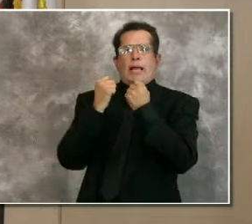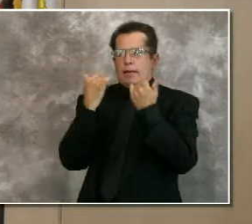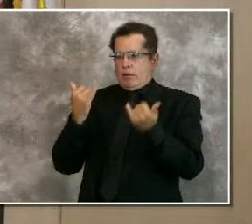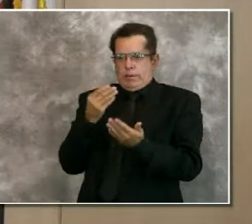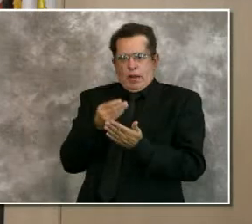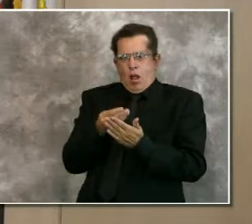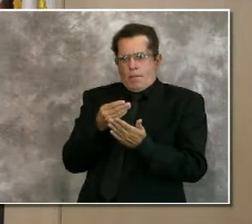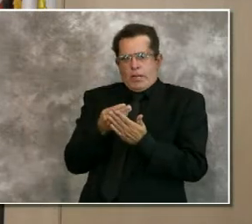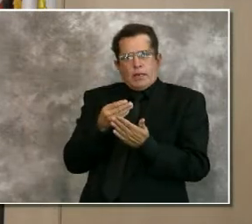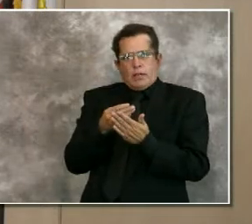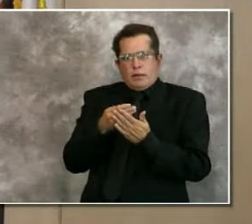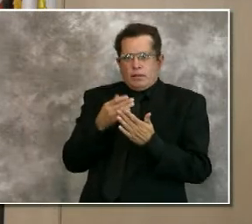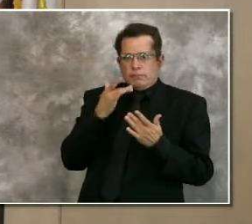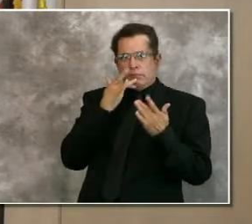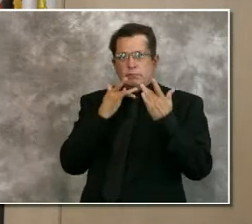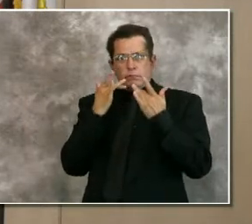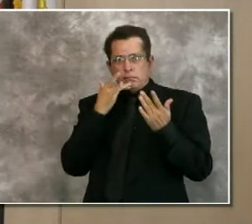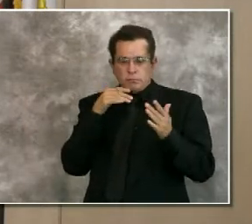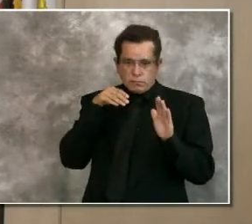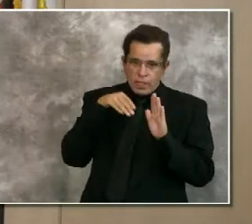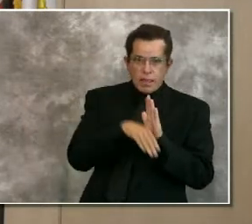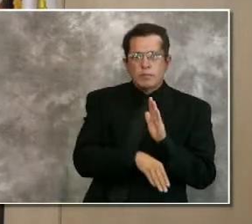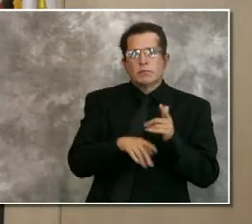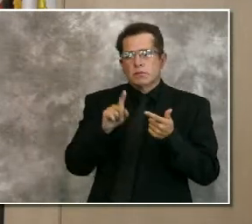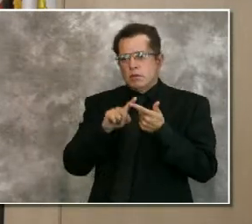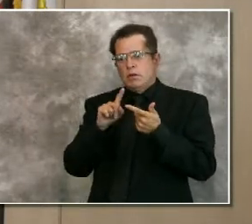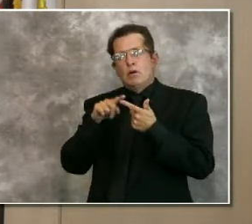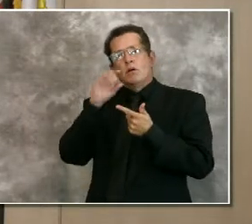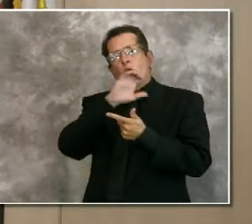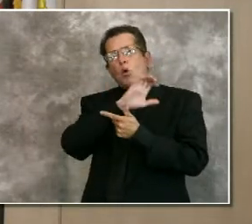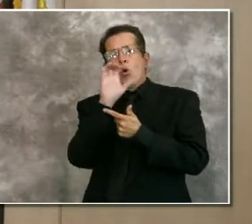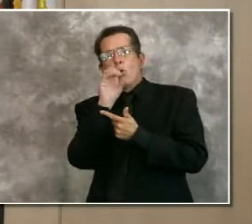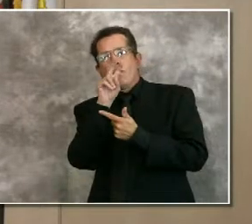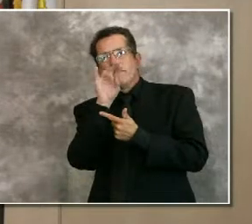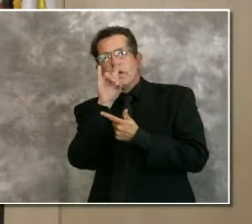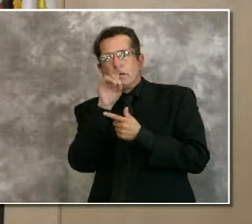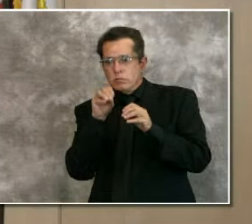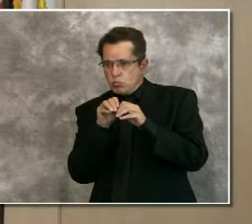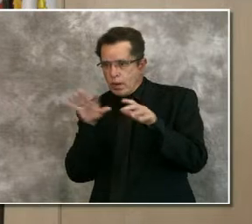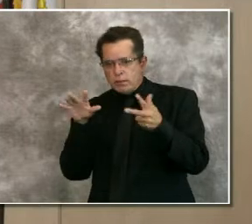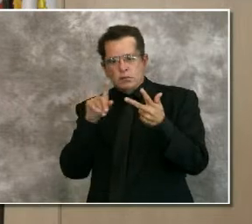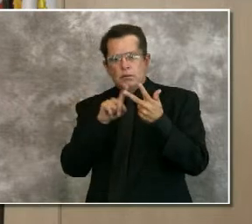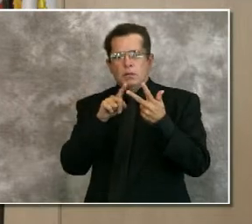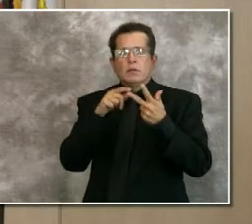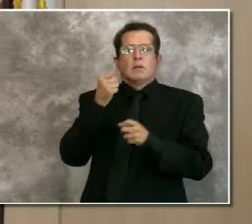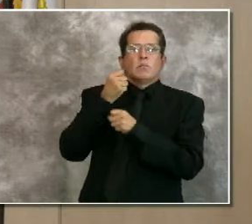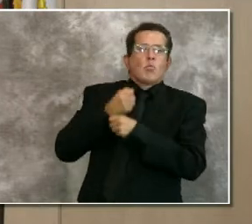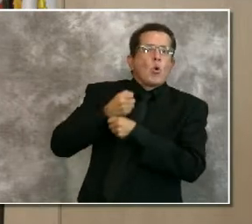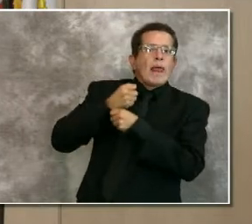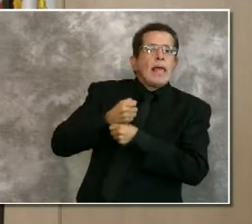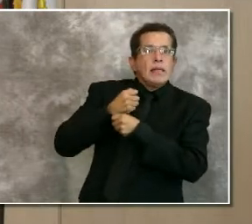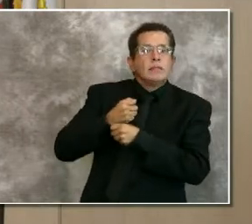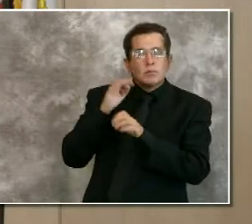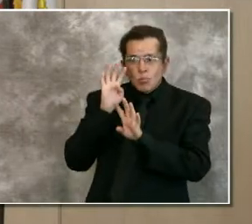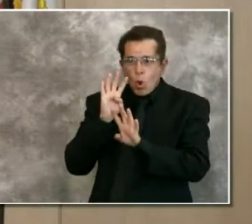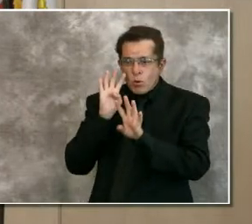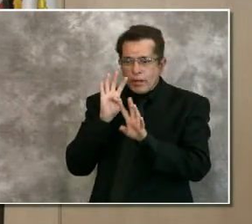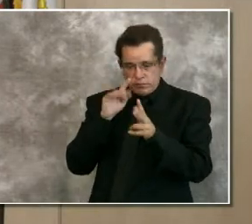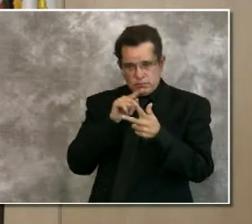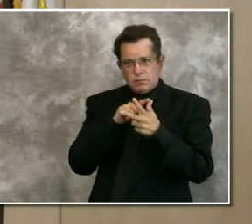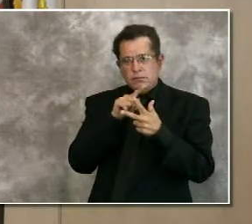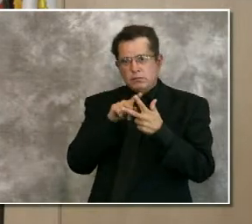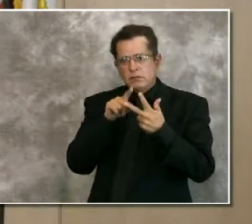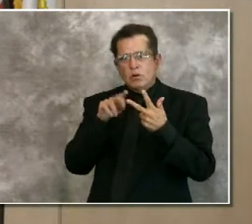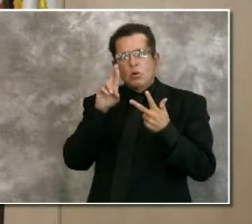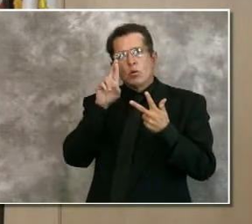economic collapse. We're dealing with COVID. We're dealing with racial justice protests. I mean, is there just like a